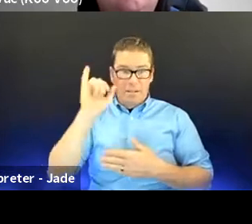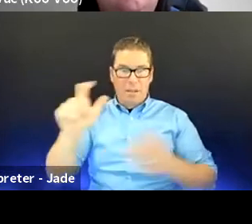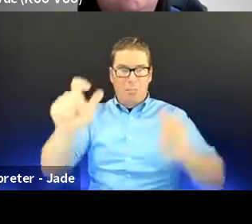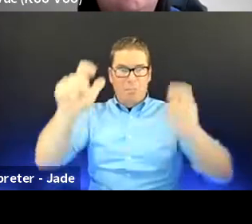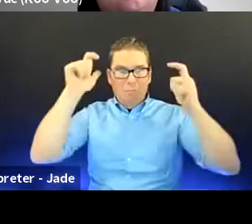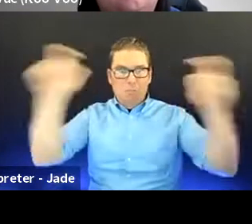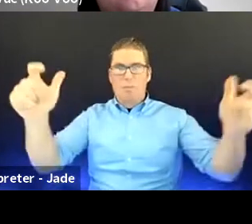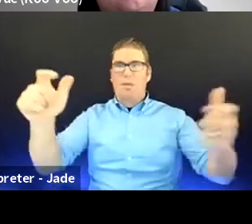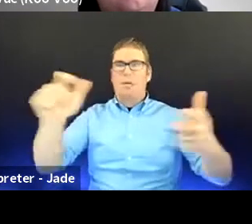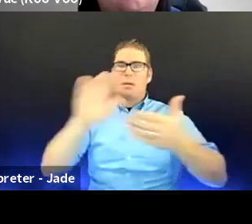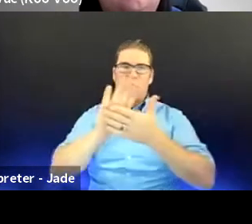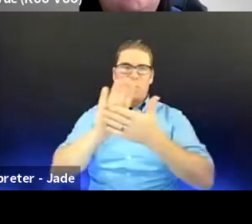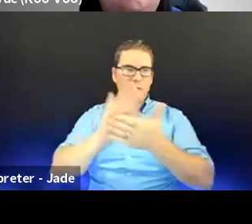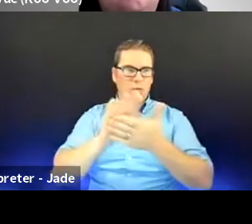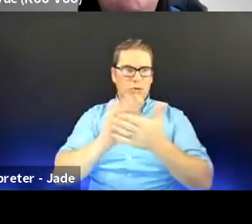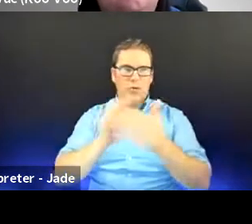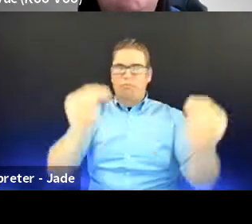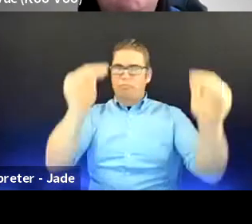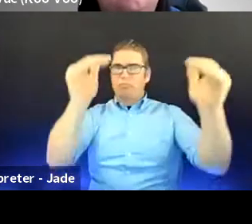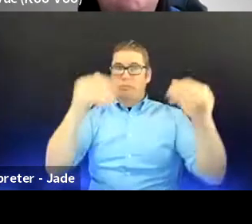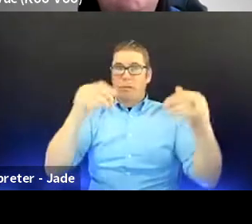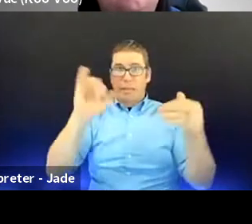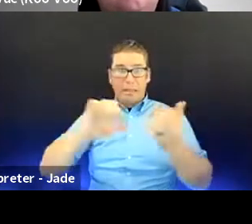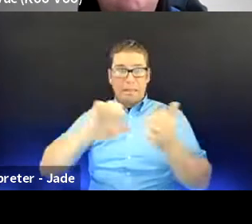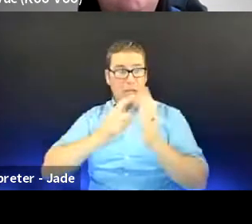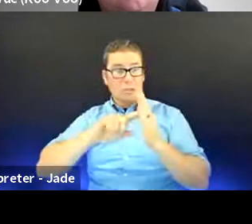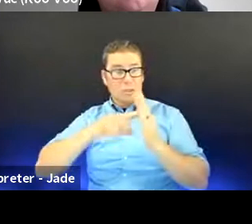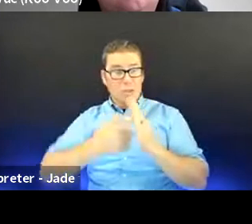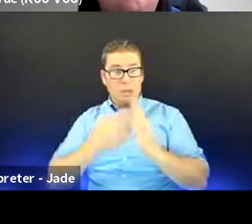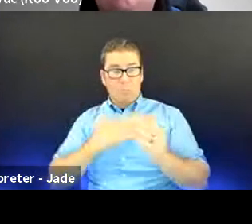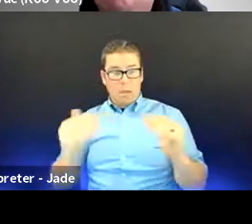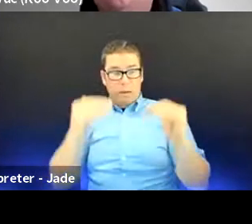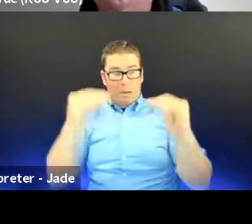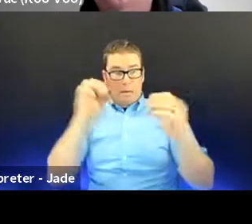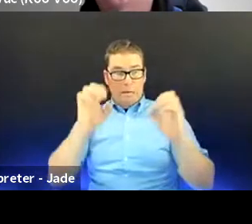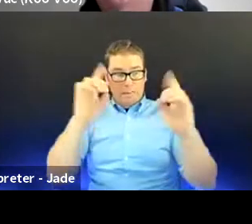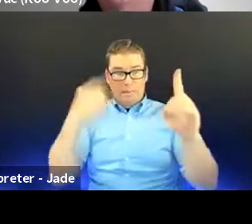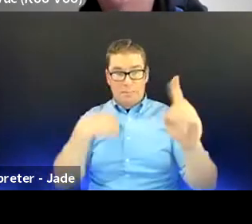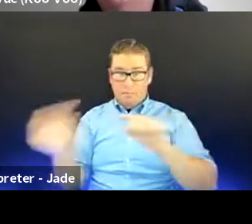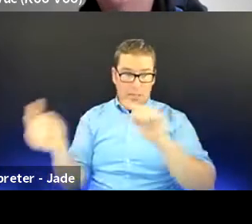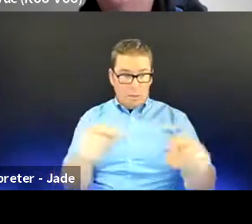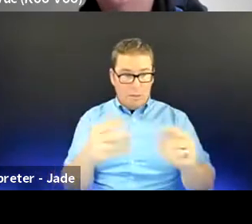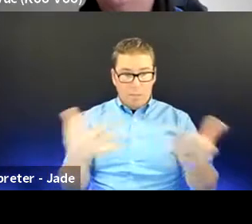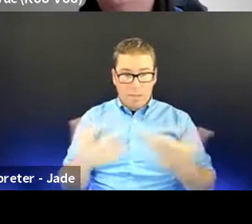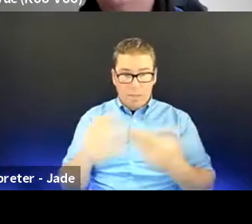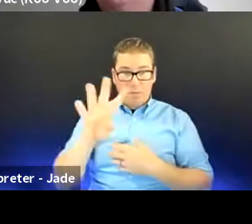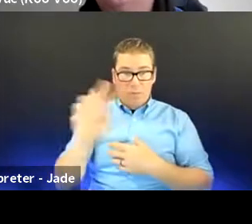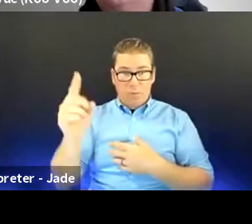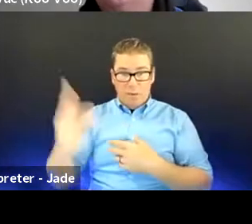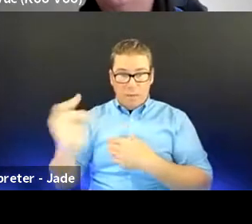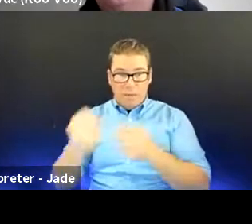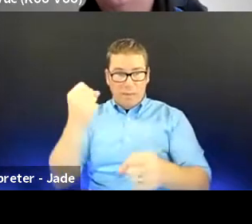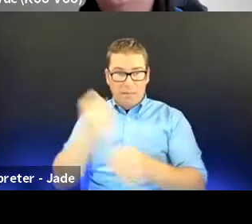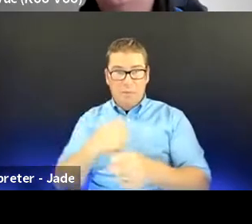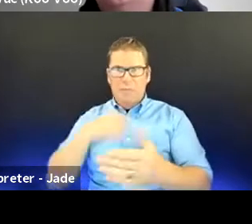how I started my higher education in the States. I came here to Seattle for 4.5 years. And after I graduated, I was perplexed.